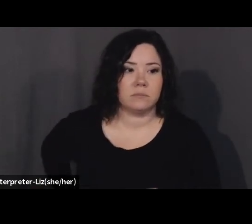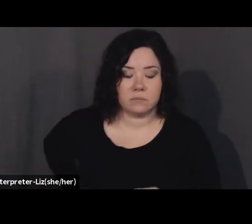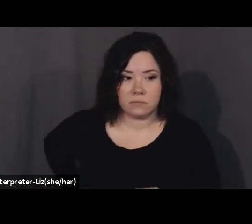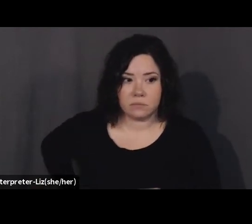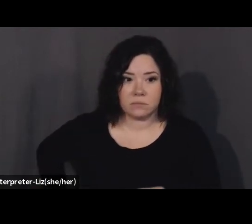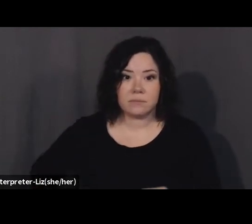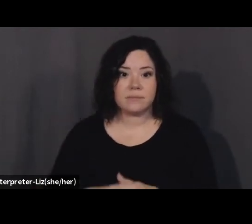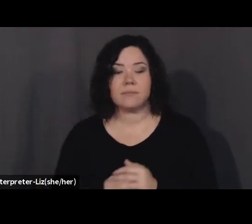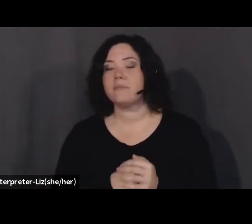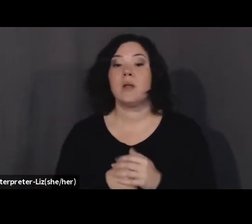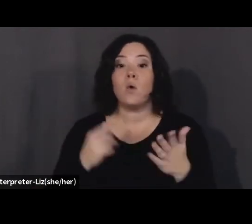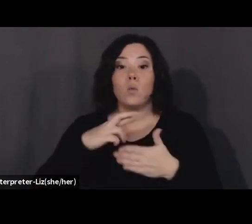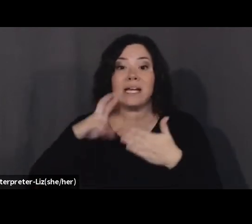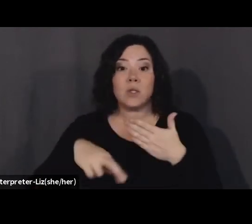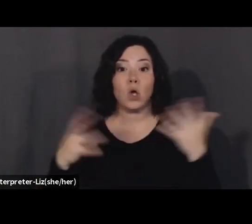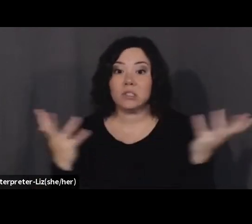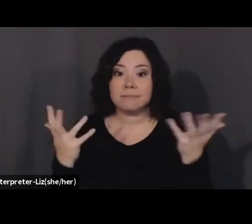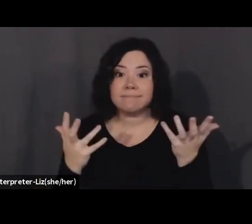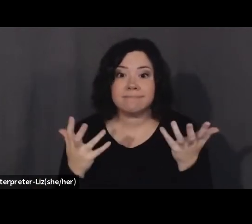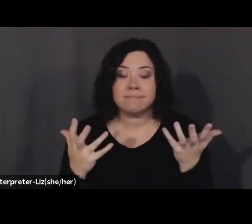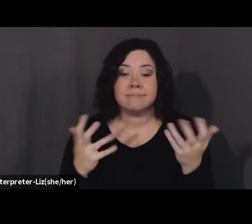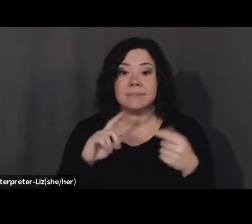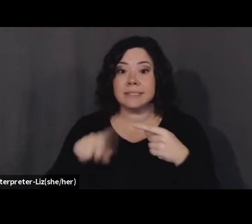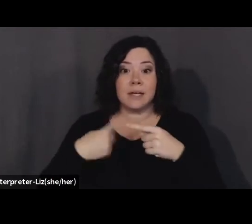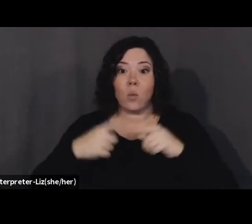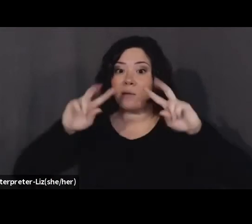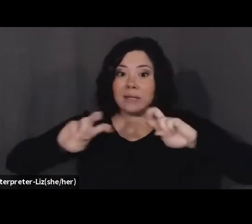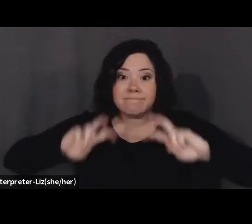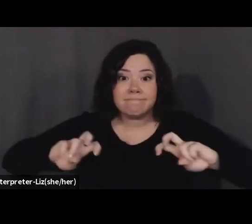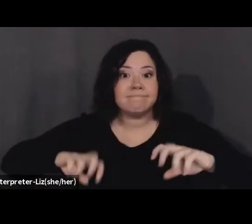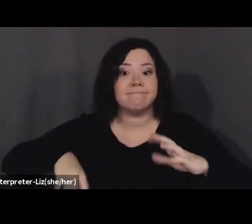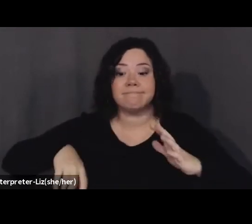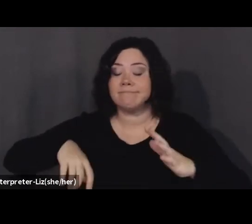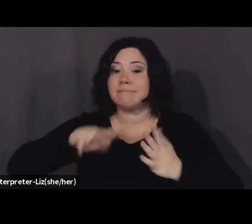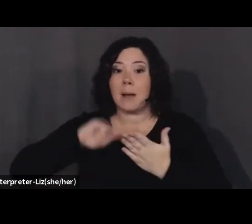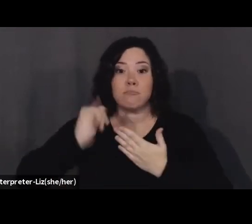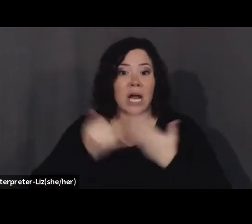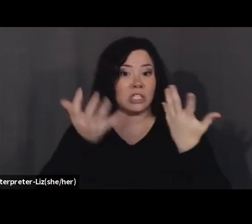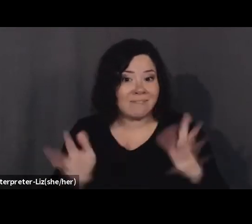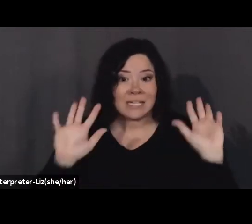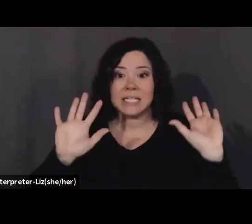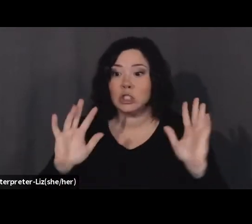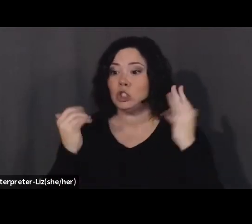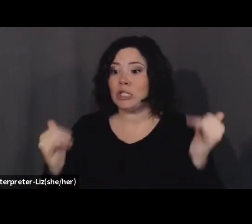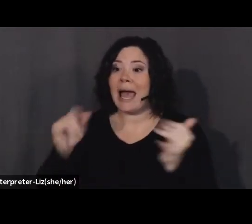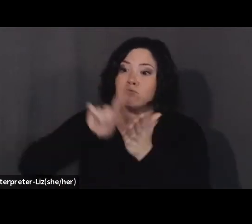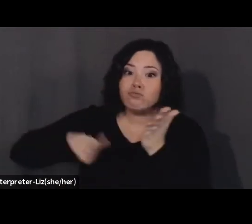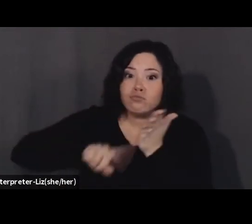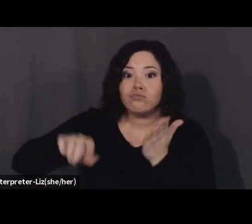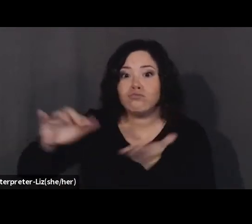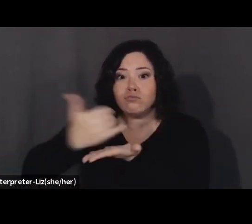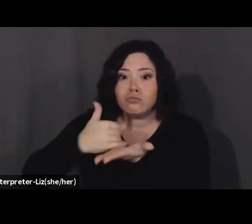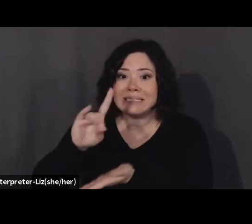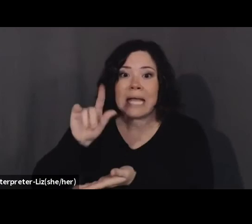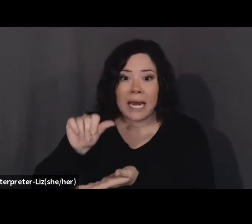So what were the results when we got into it and finished the project and analyzed the data from phase 1? We